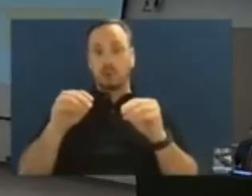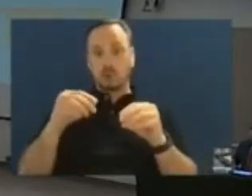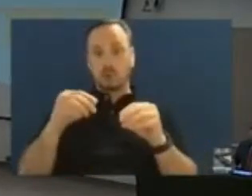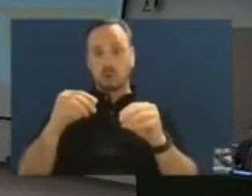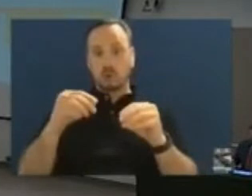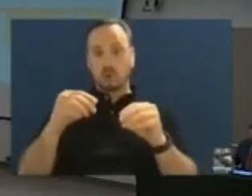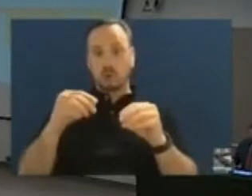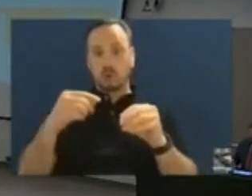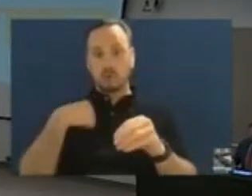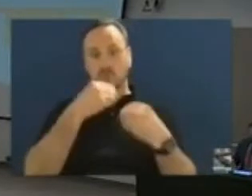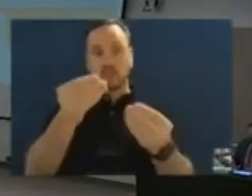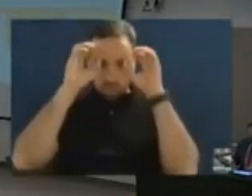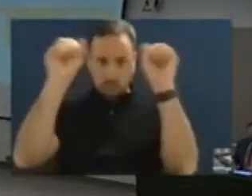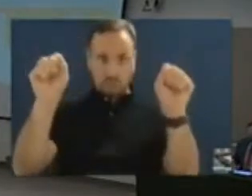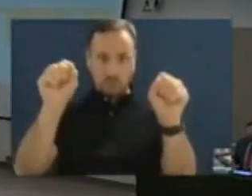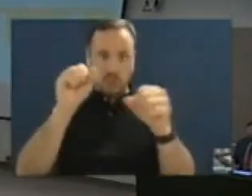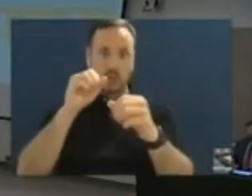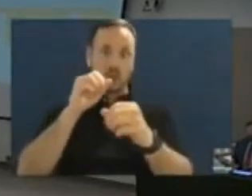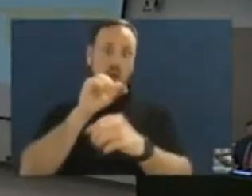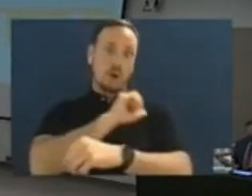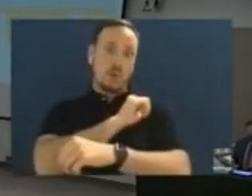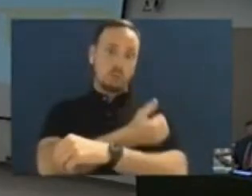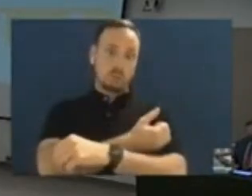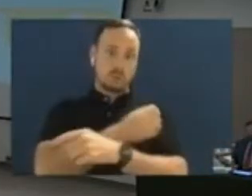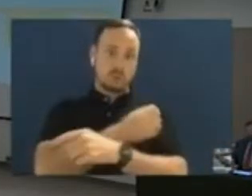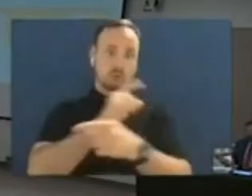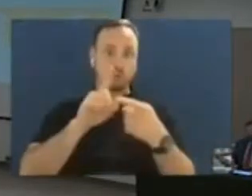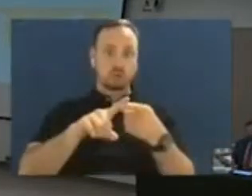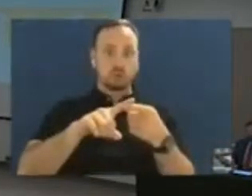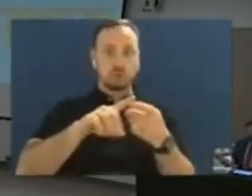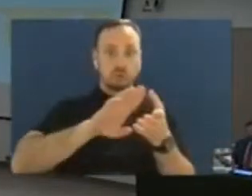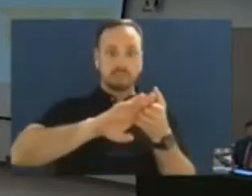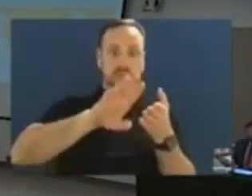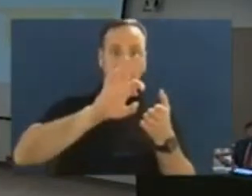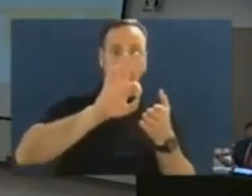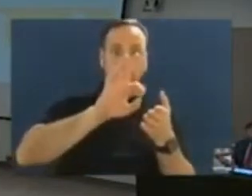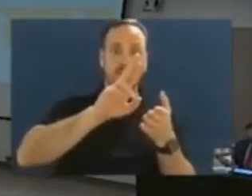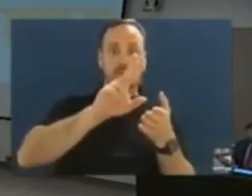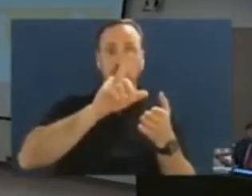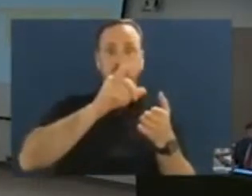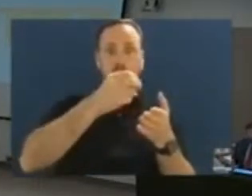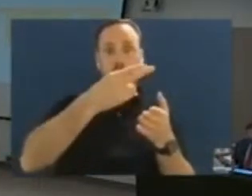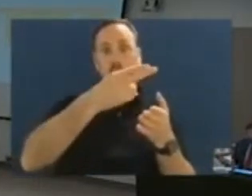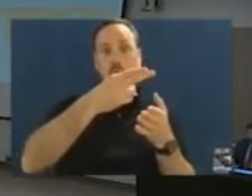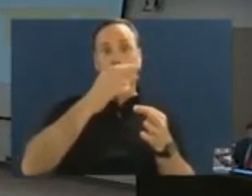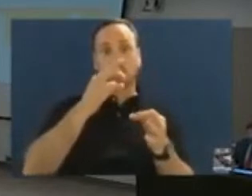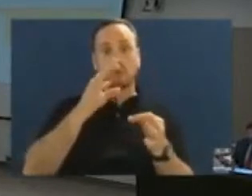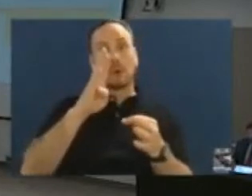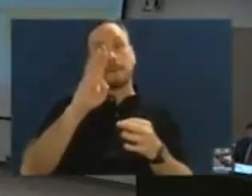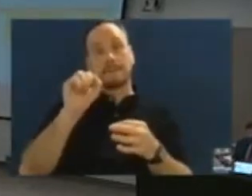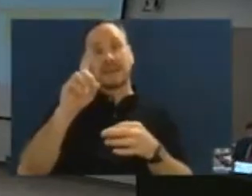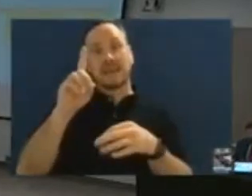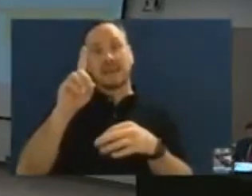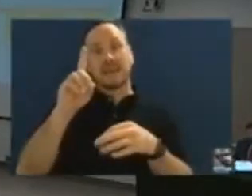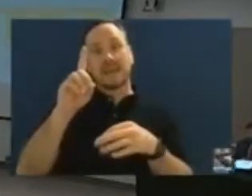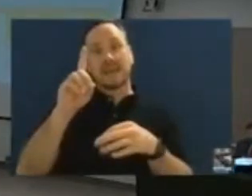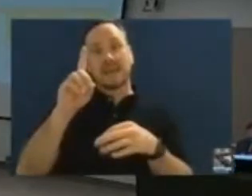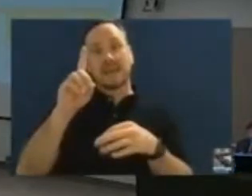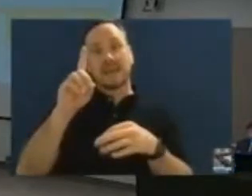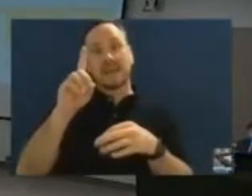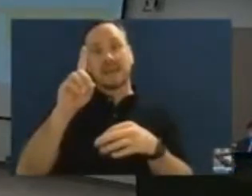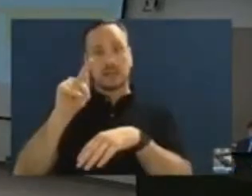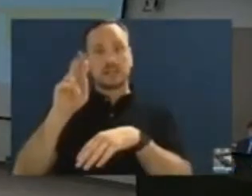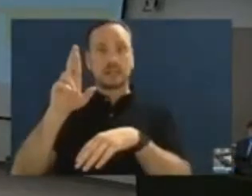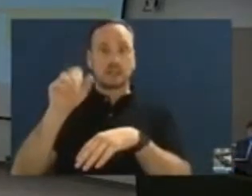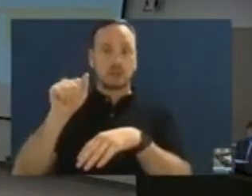furlough non-exempt employees as needed based on the criteria recommended by the superintendent. This may include full